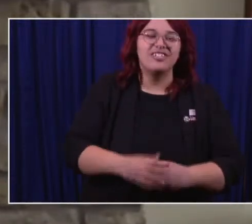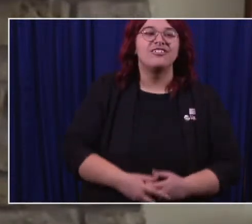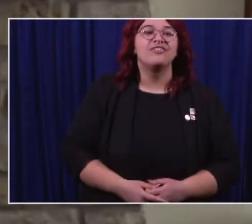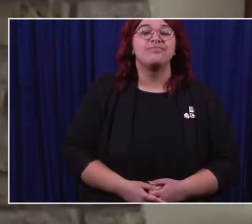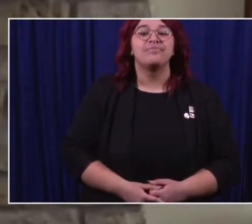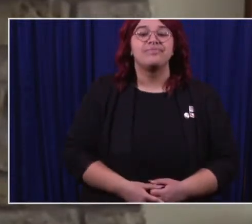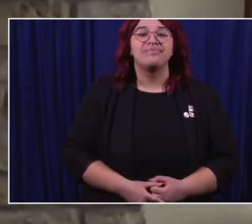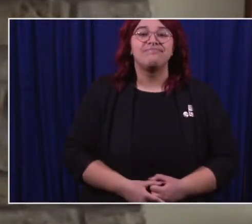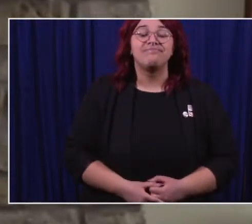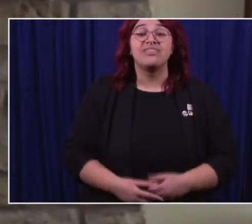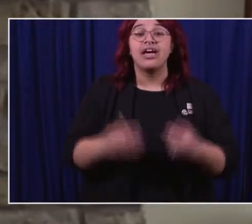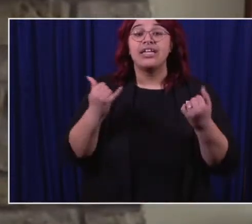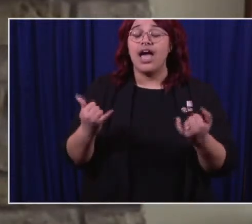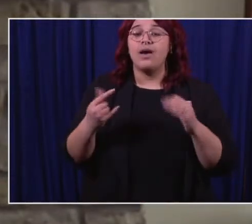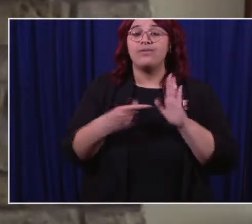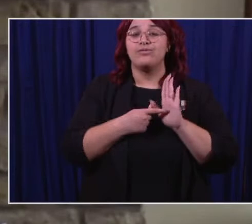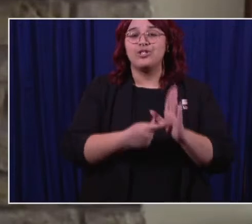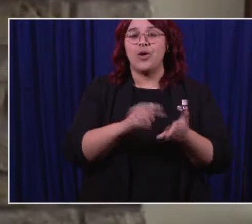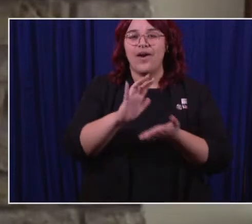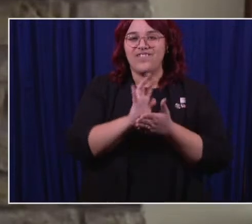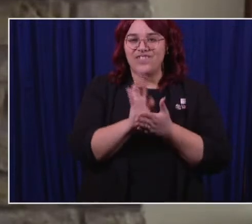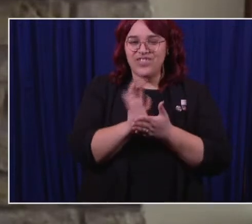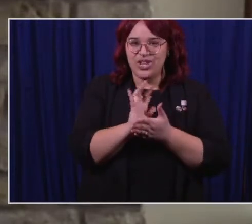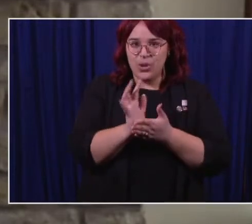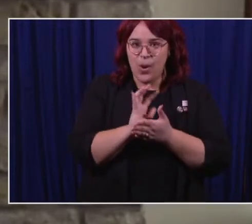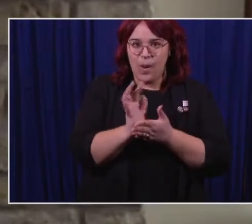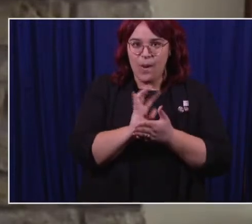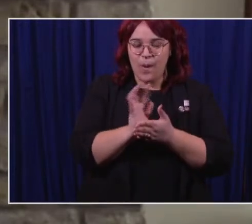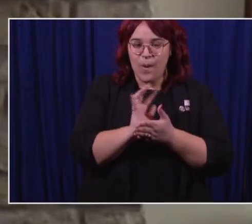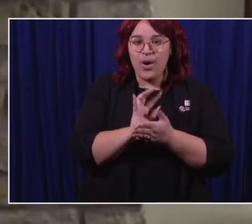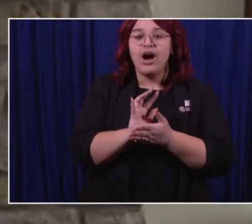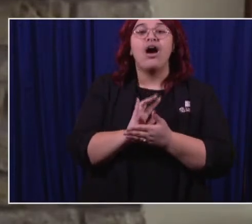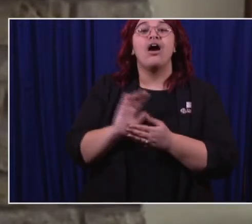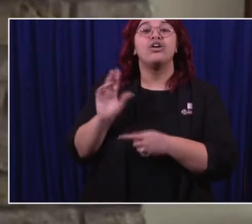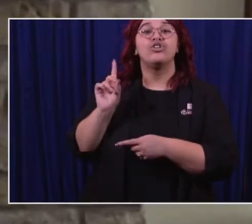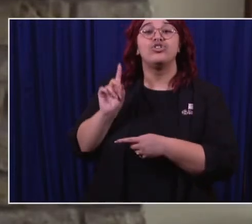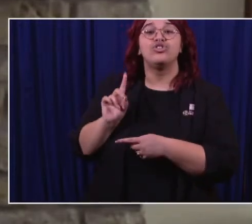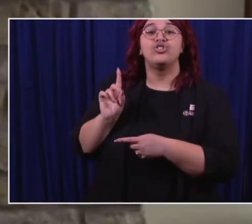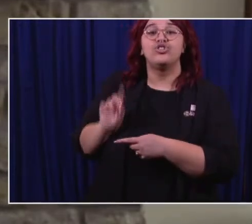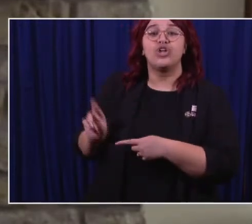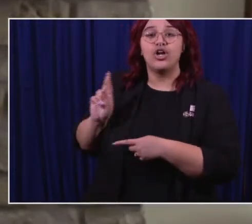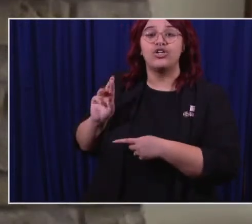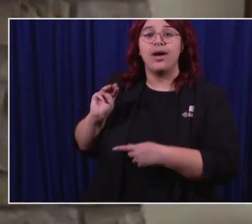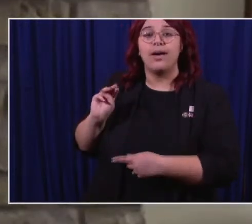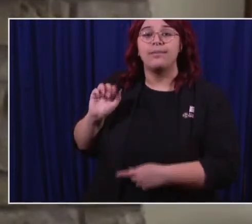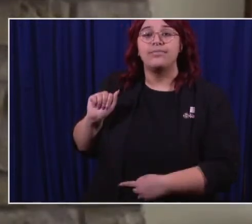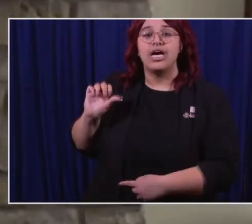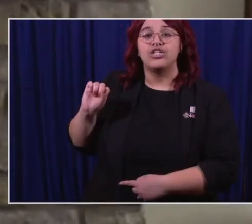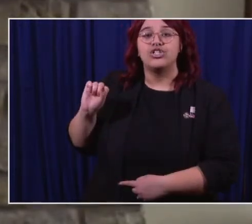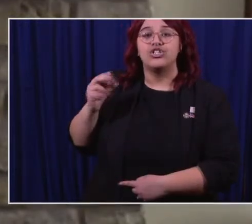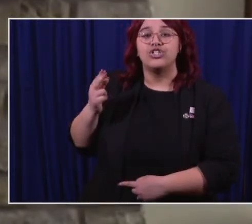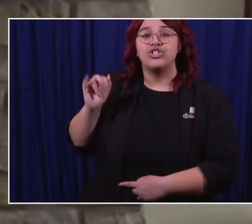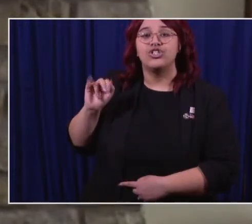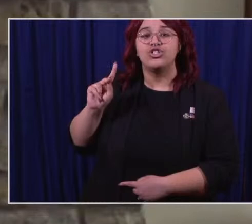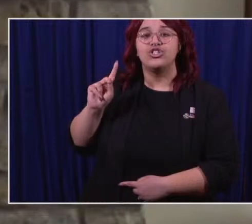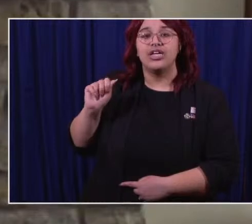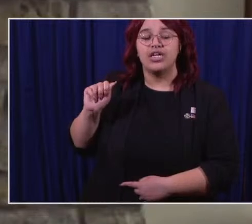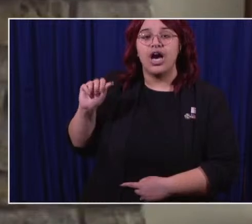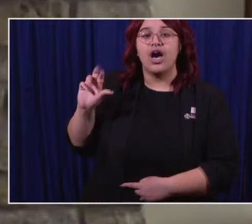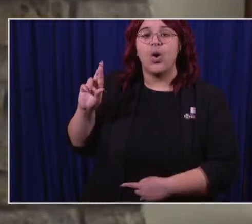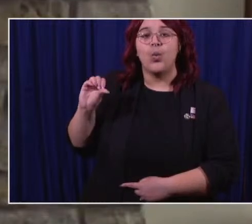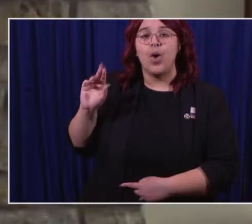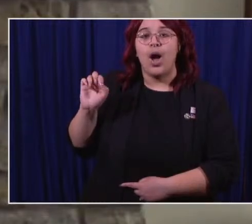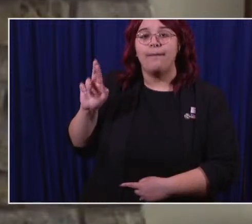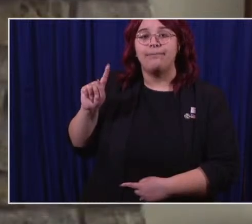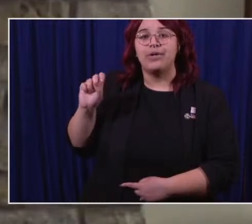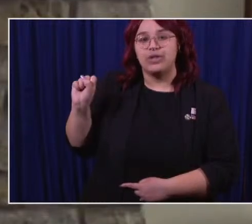play a very powerful video sent to us by our friend, Dr. Roberts, Dr. Mashika Roberts, who is the health commissioner for the city of Columbus,